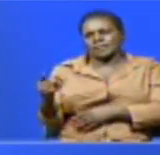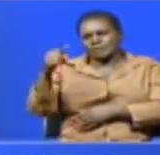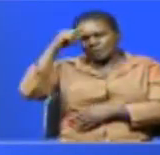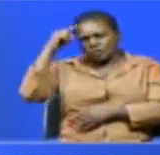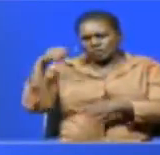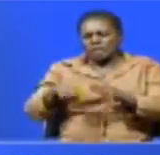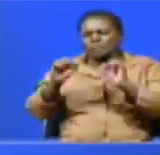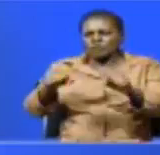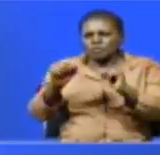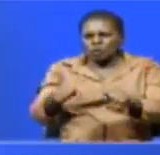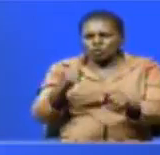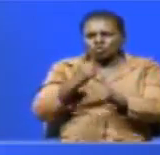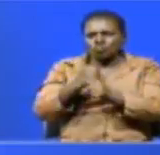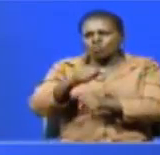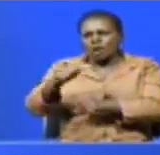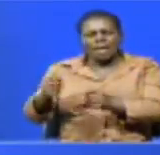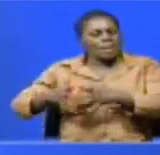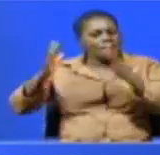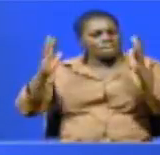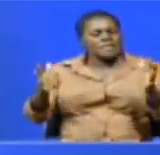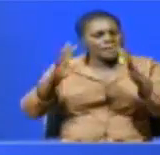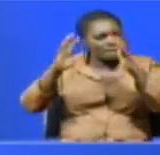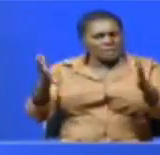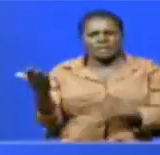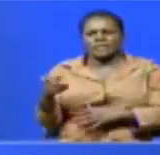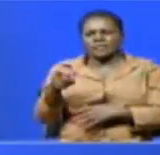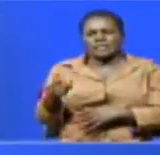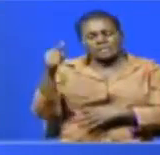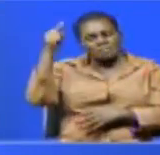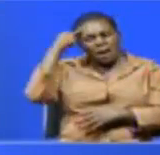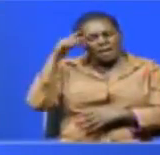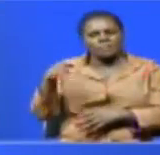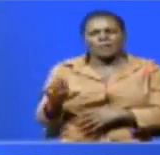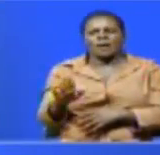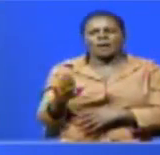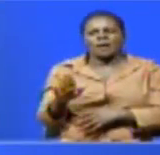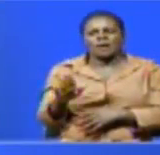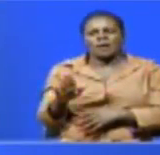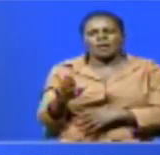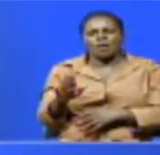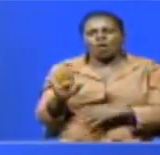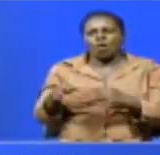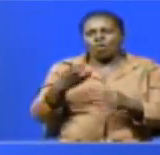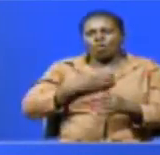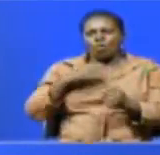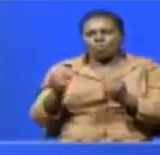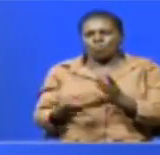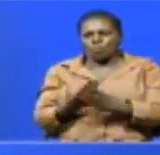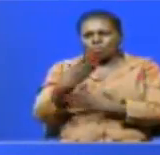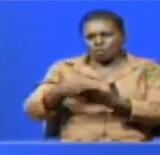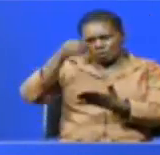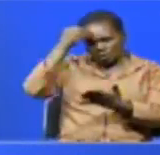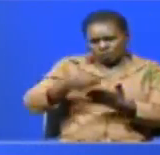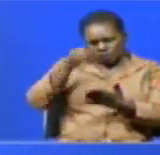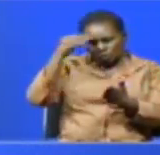akiingia huko hata ataweza fanya mambo ingine kubwa sana, sababu hii ni mambo iko kichwa yake. With all his inventions, Nderitu, whose